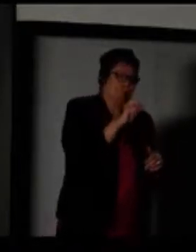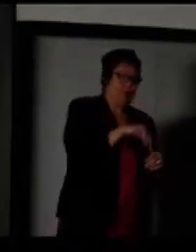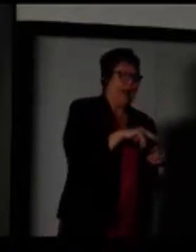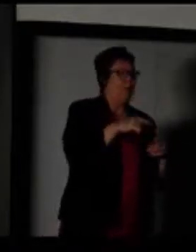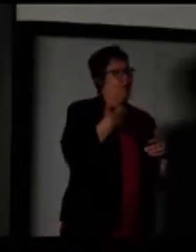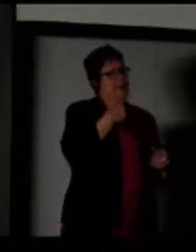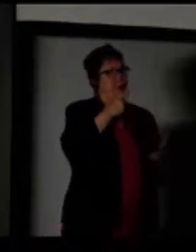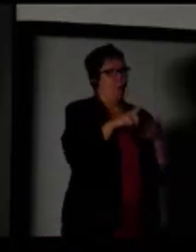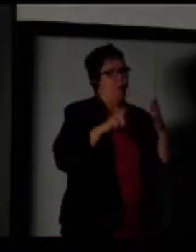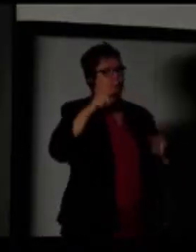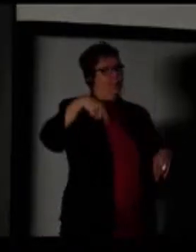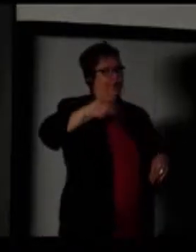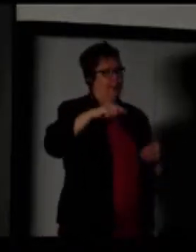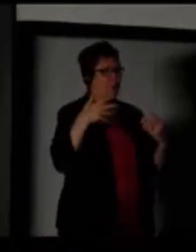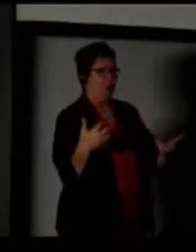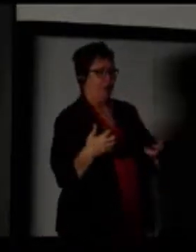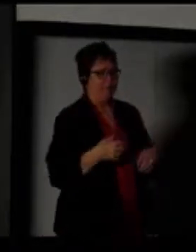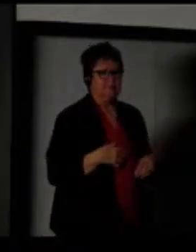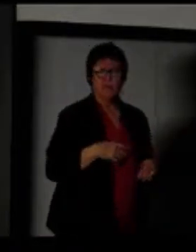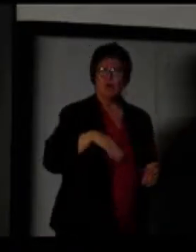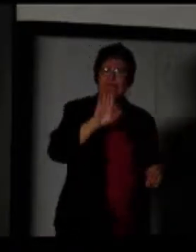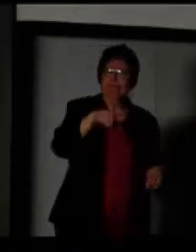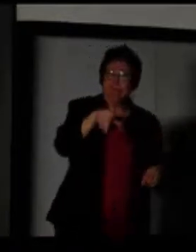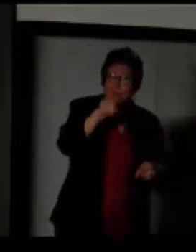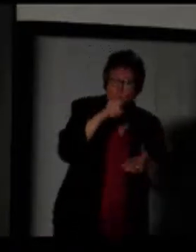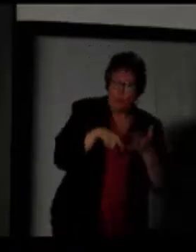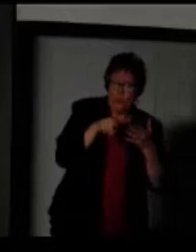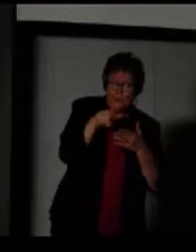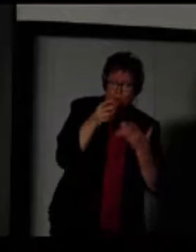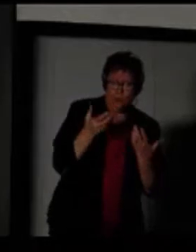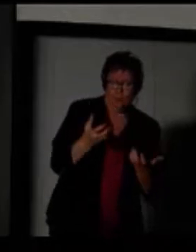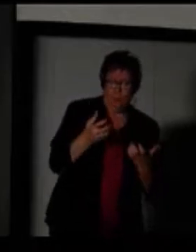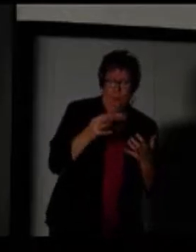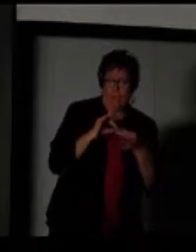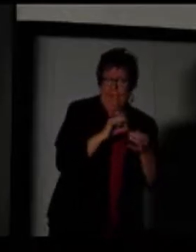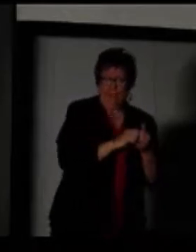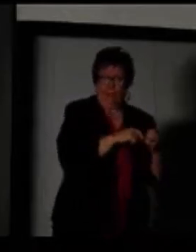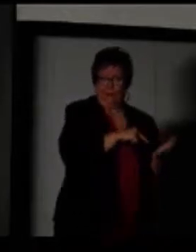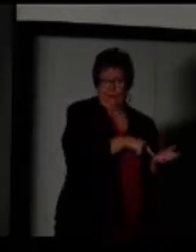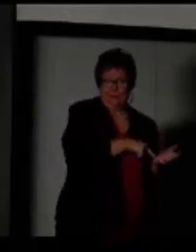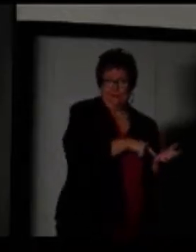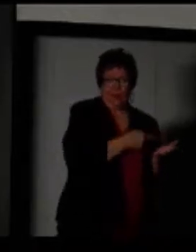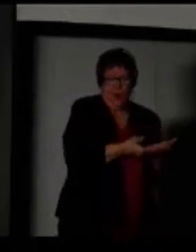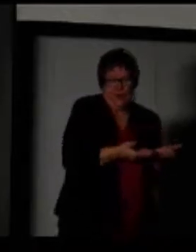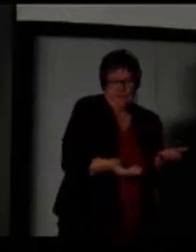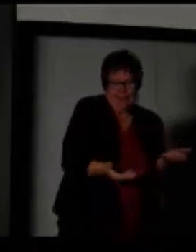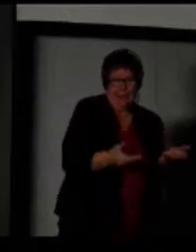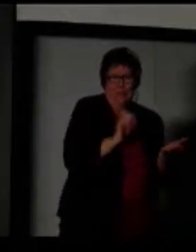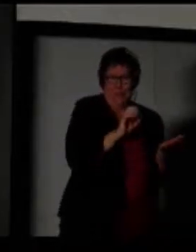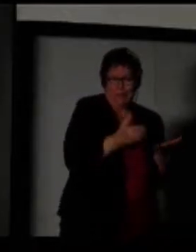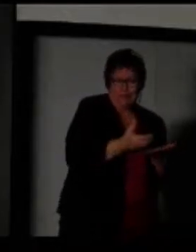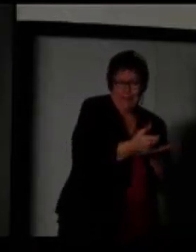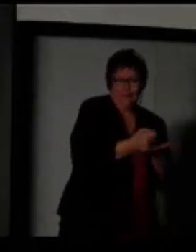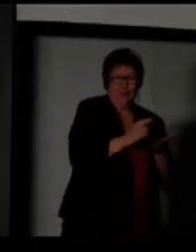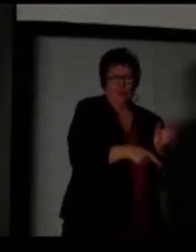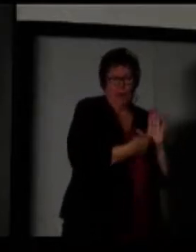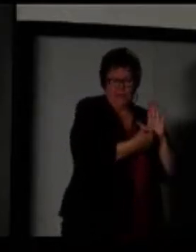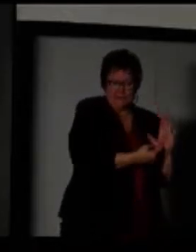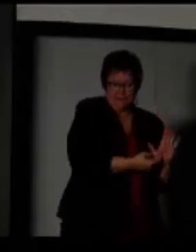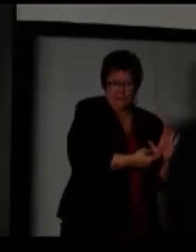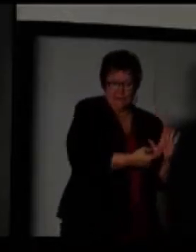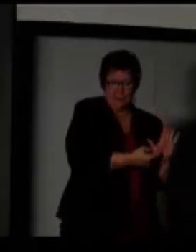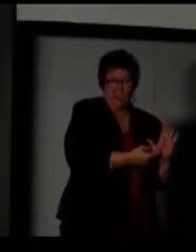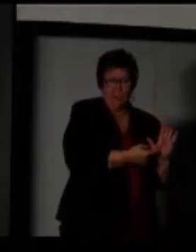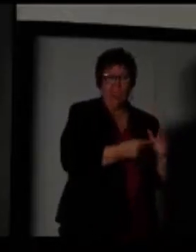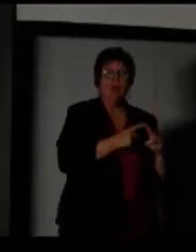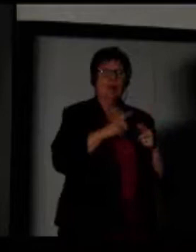they want? And so we go out and say, well, what do you want in regards to this artifact or this collection or this exhibition? And then